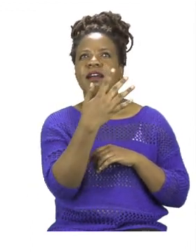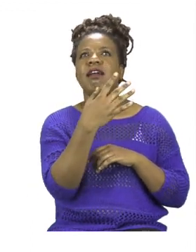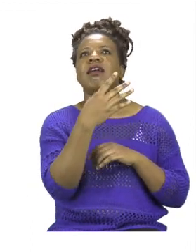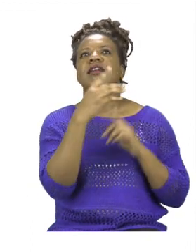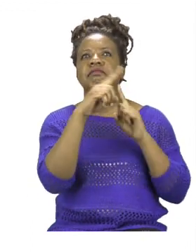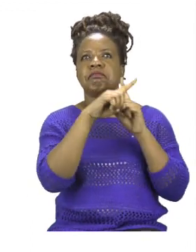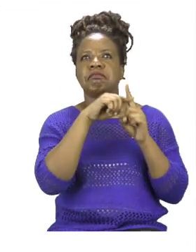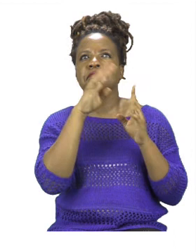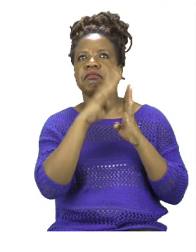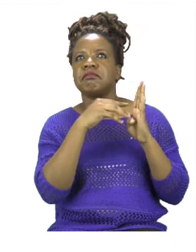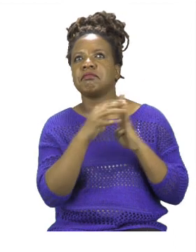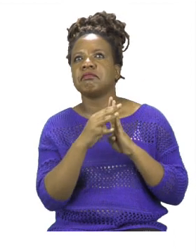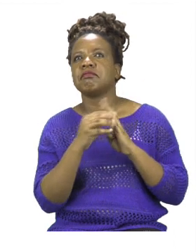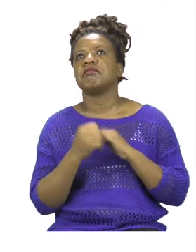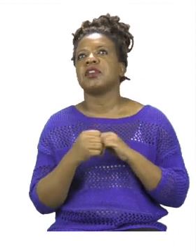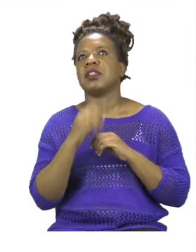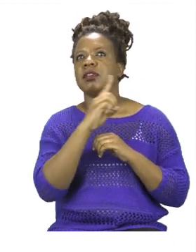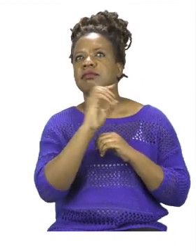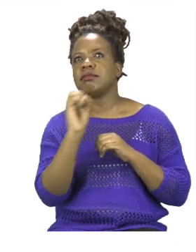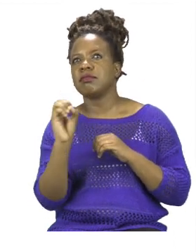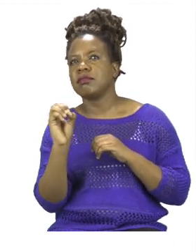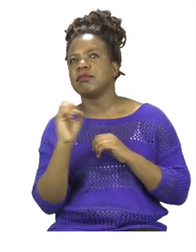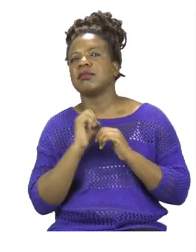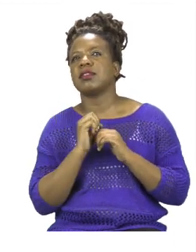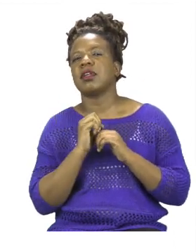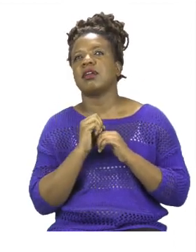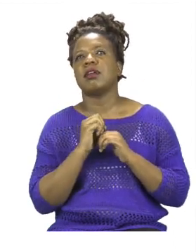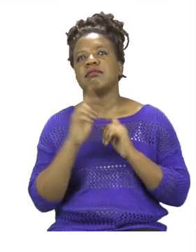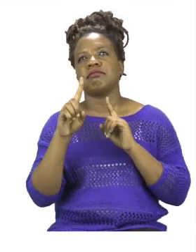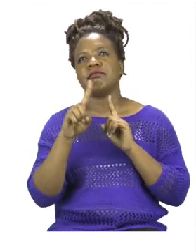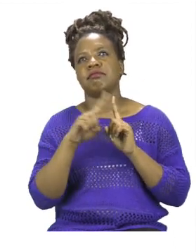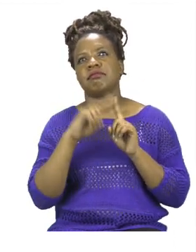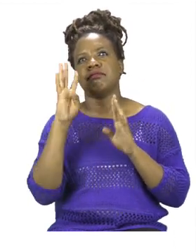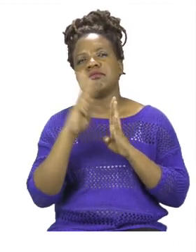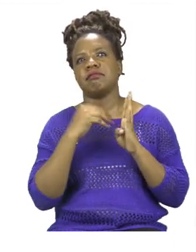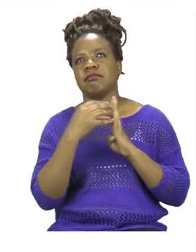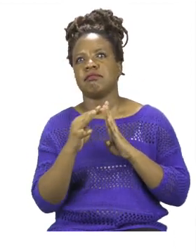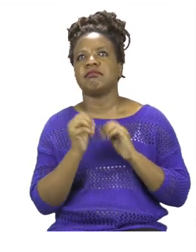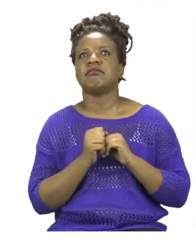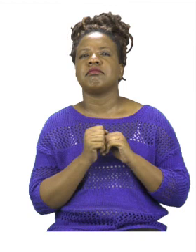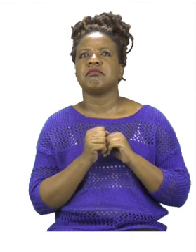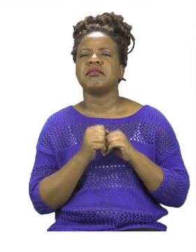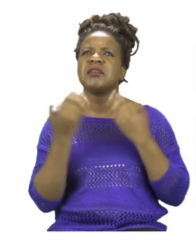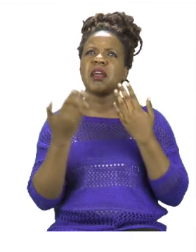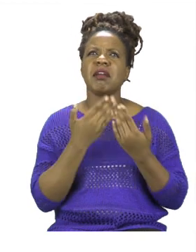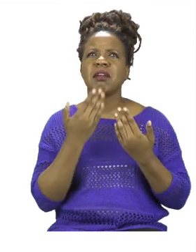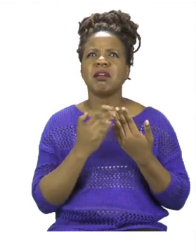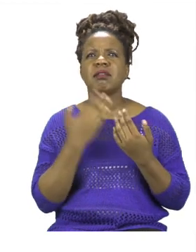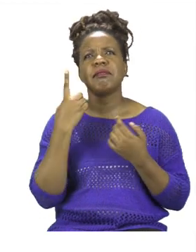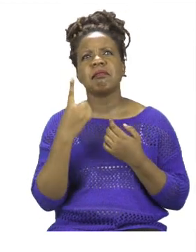times table. Now, these two are easy for us to remember, but when there are missing numbers, we need to know